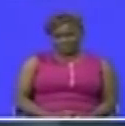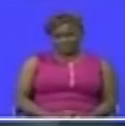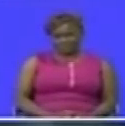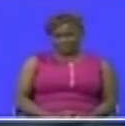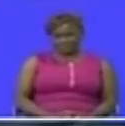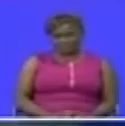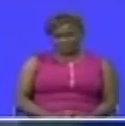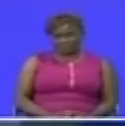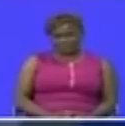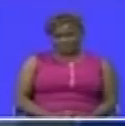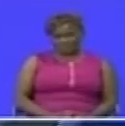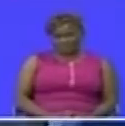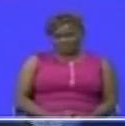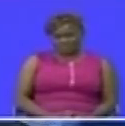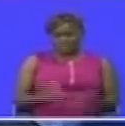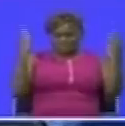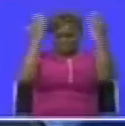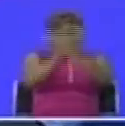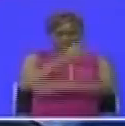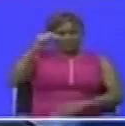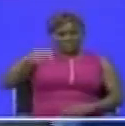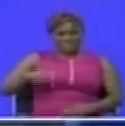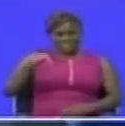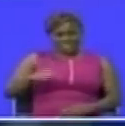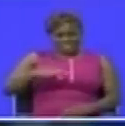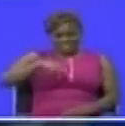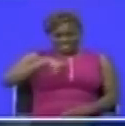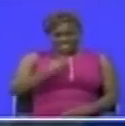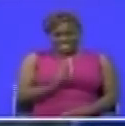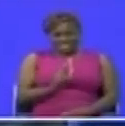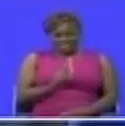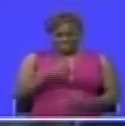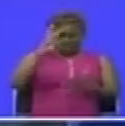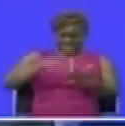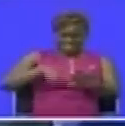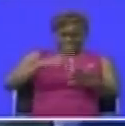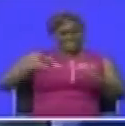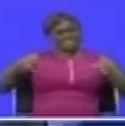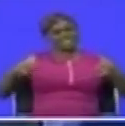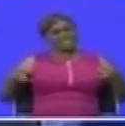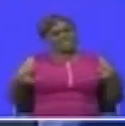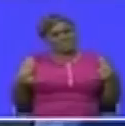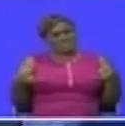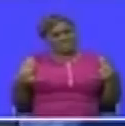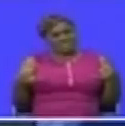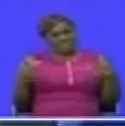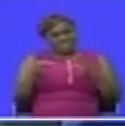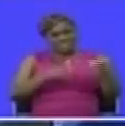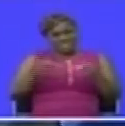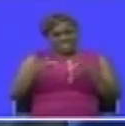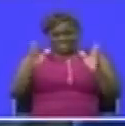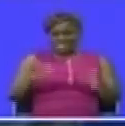away the evil spirit. And tonight, I'm this guy who's here to read the news. So, you're director.